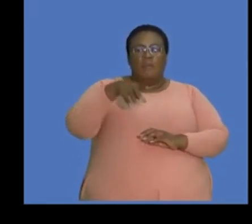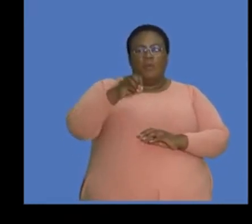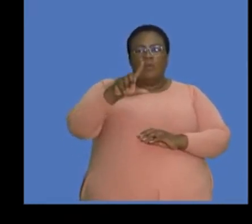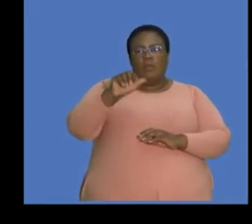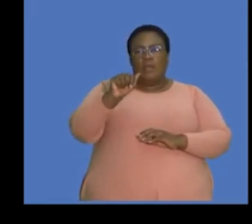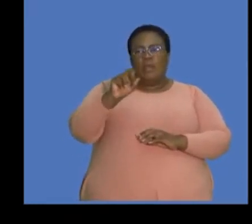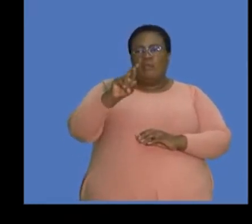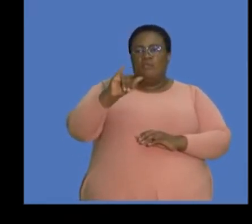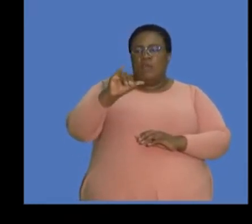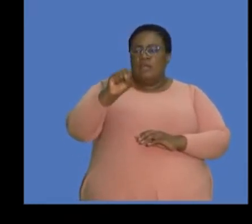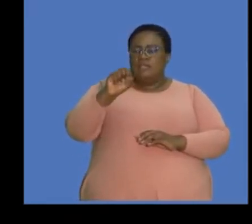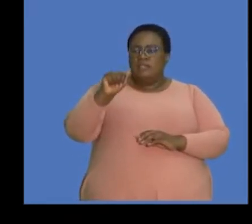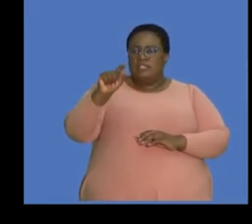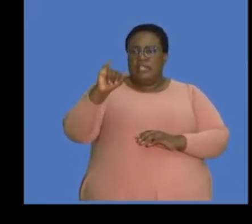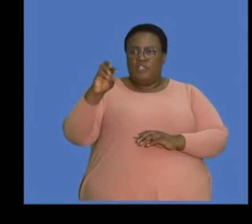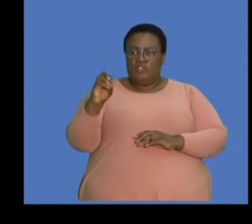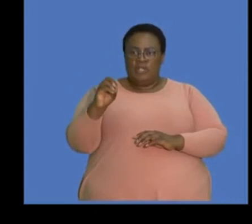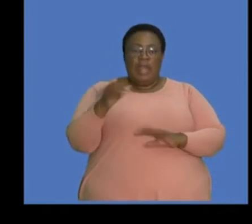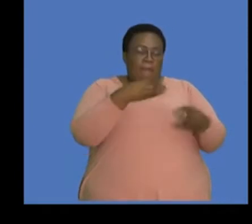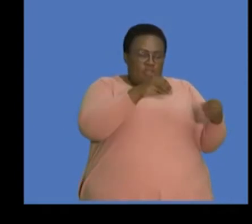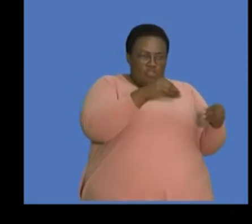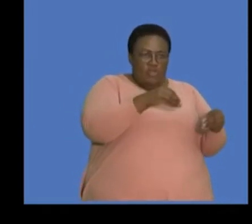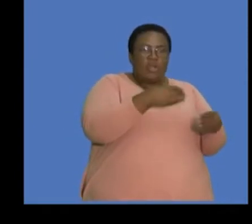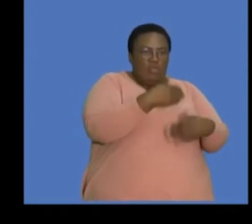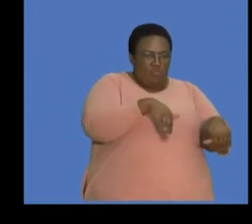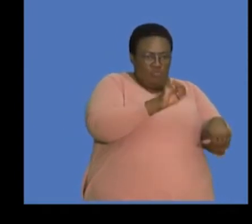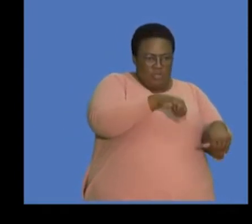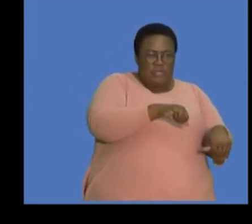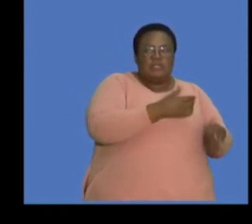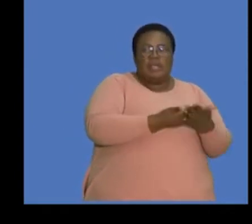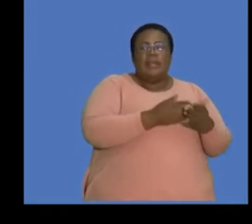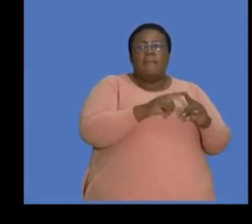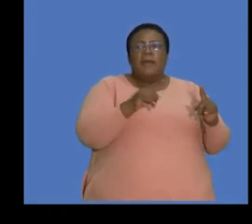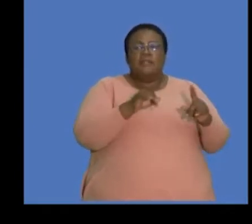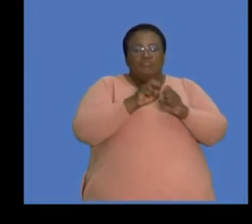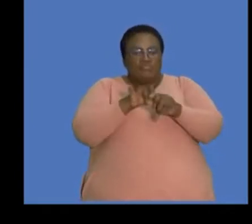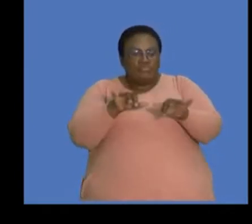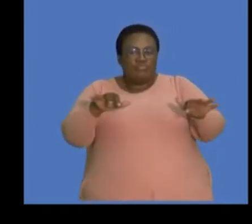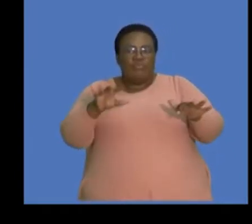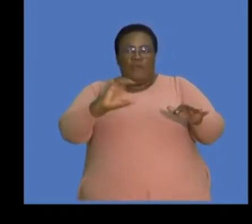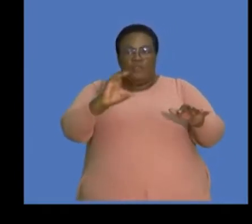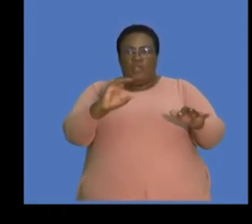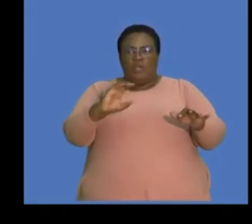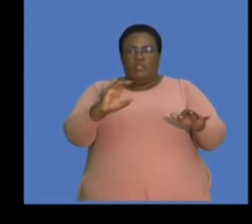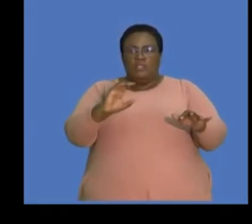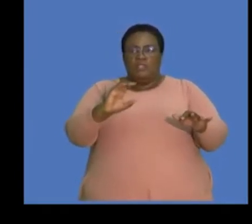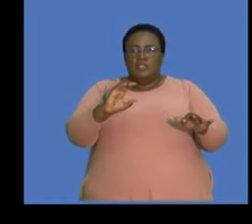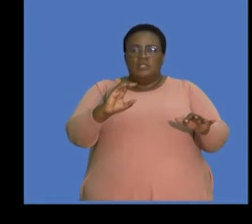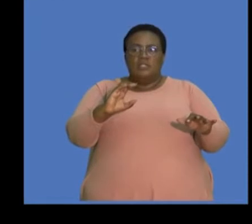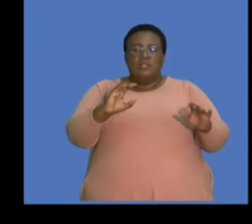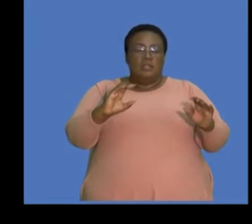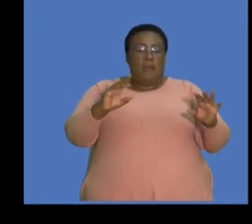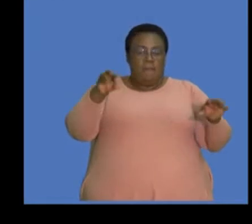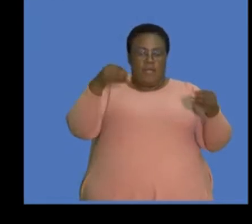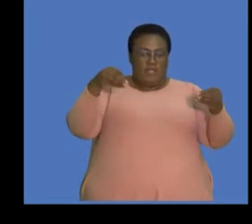called polarization. A material may be neutral. However, the distribution of the charge will be such